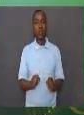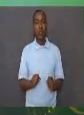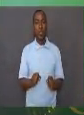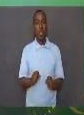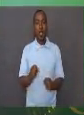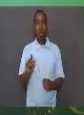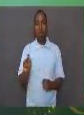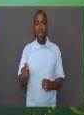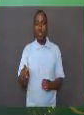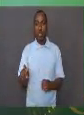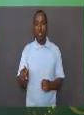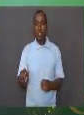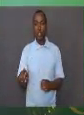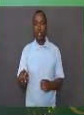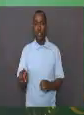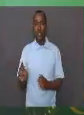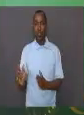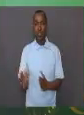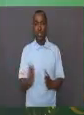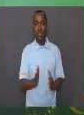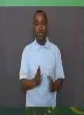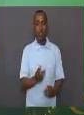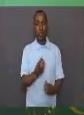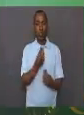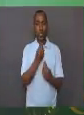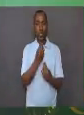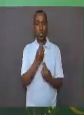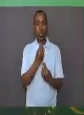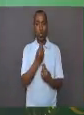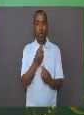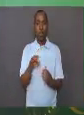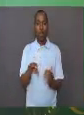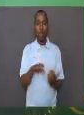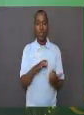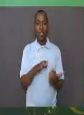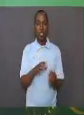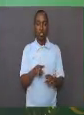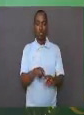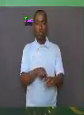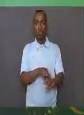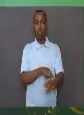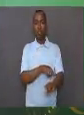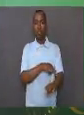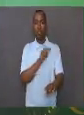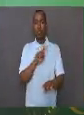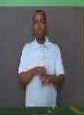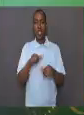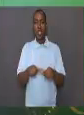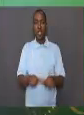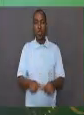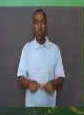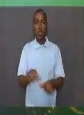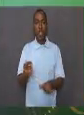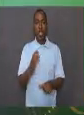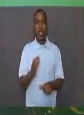Pasteurization makes the food or liquid last longer and makes it